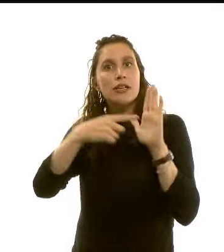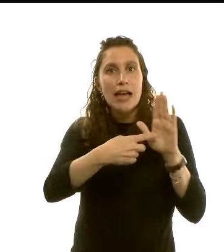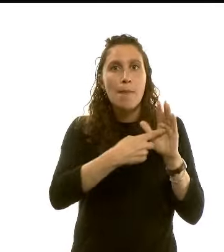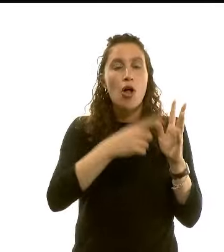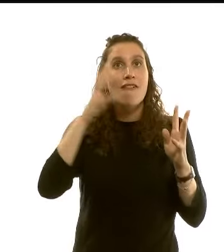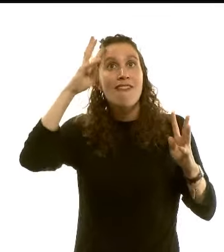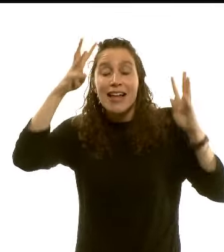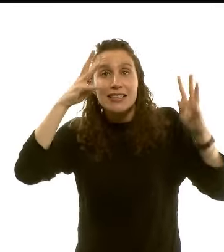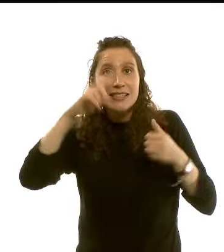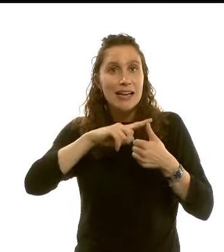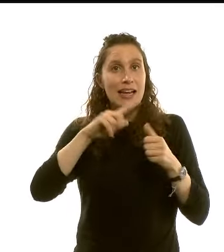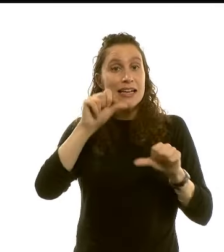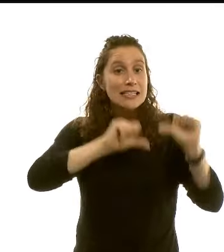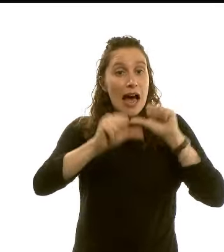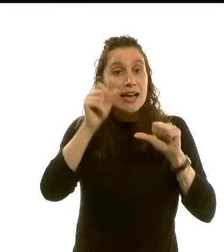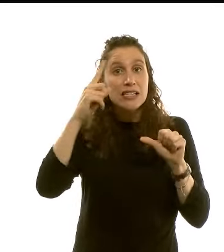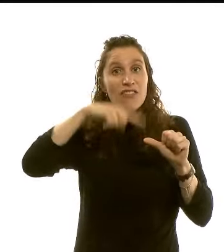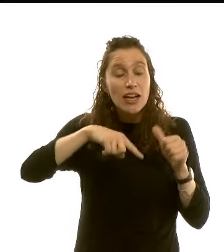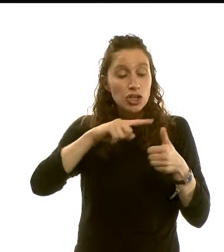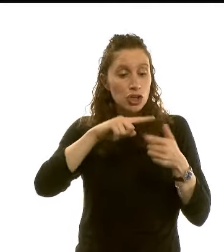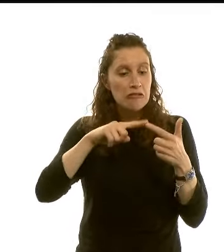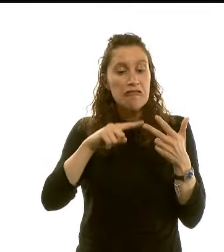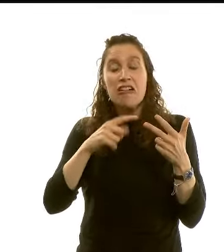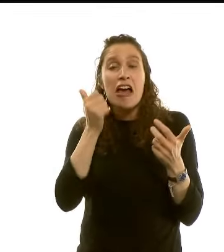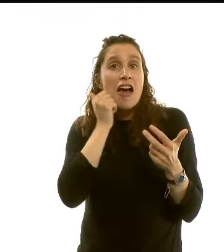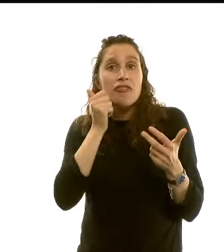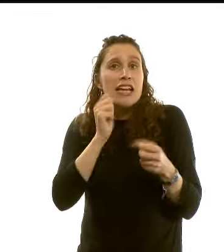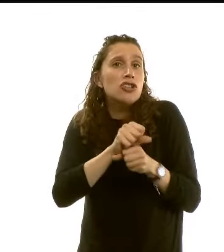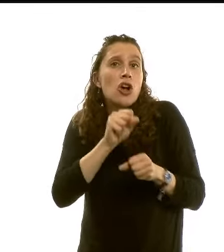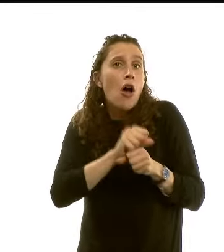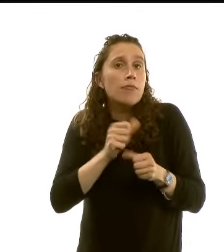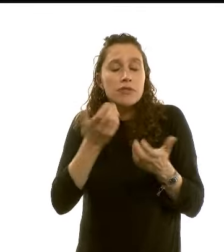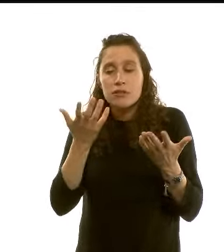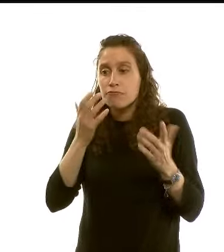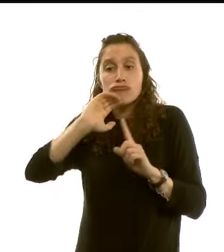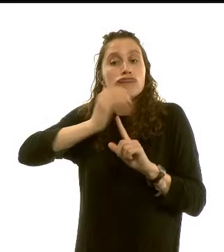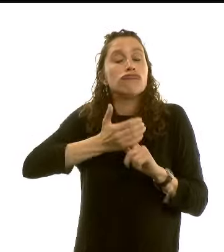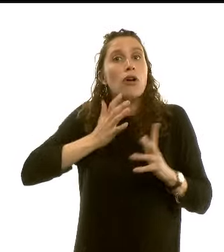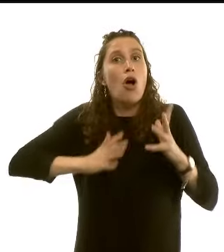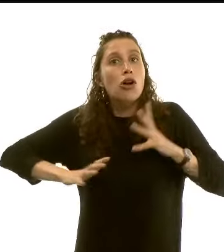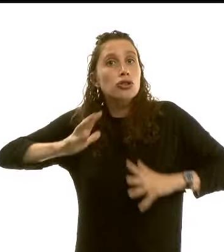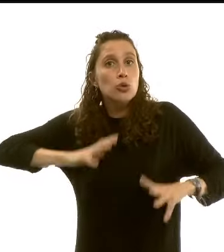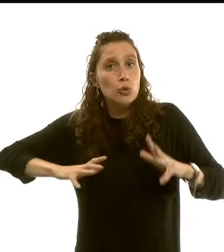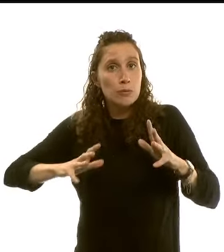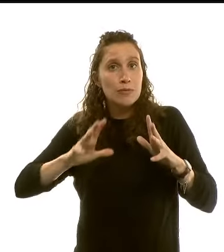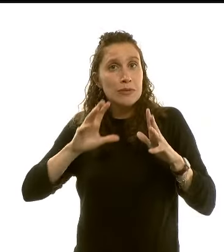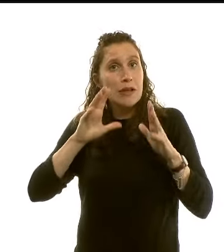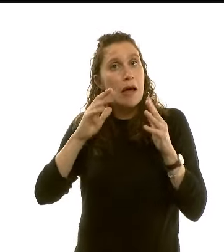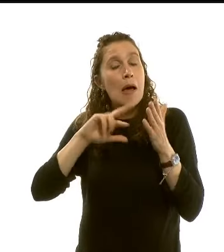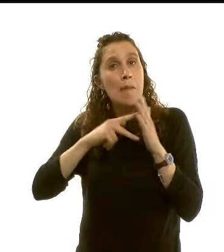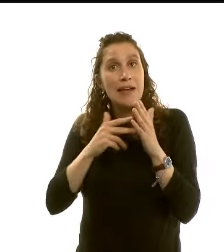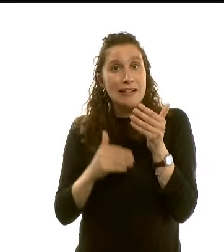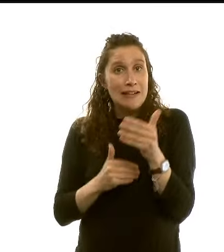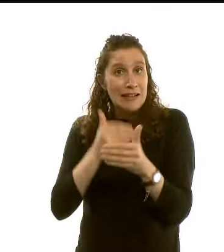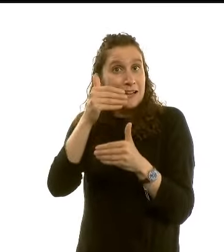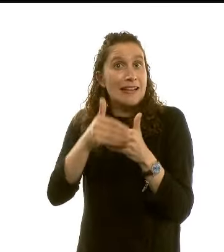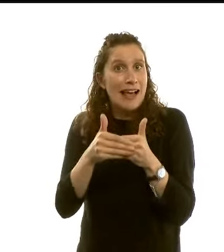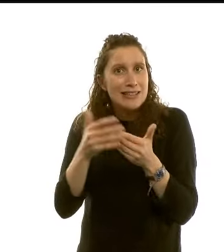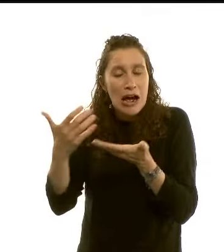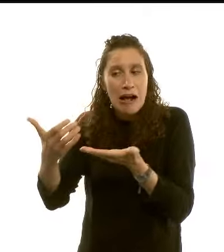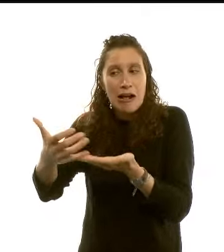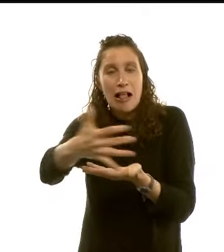fantasy, everyday professions, and costumes, which actually brings me to the Collectible